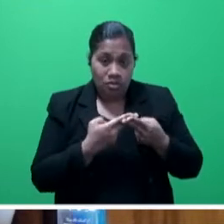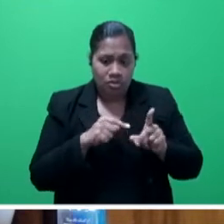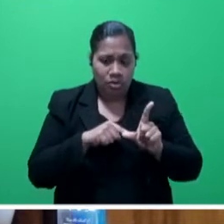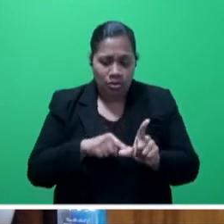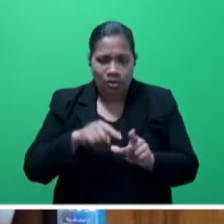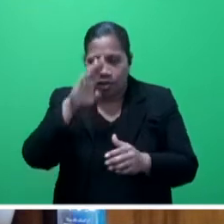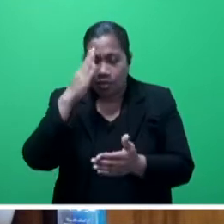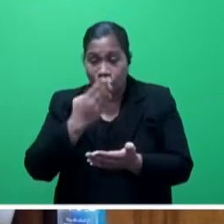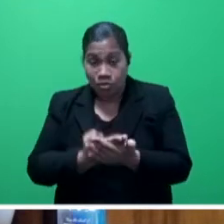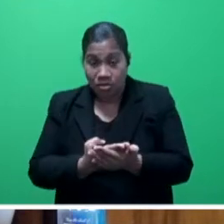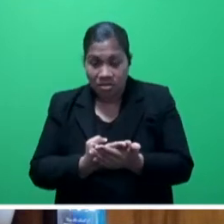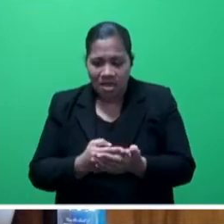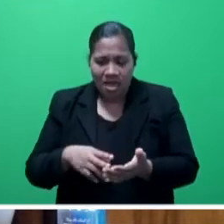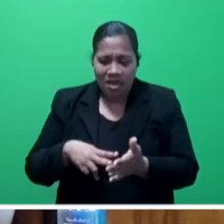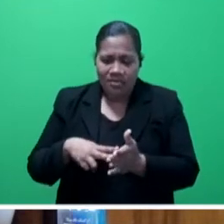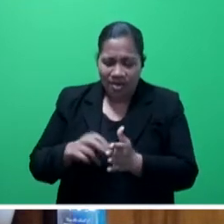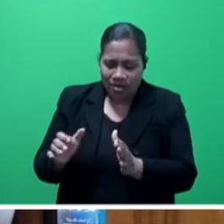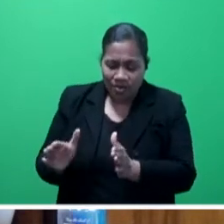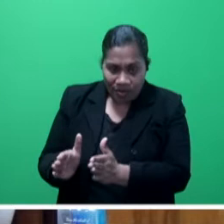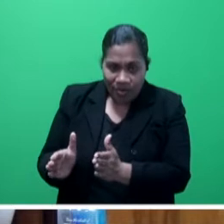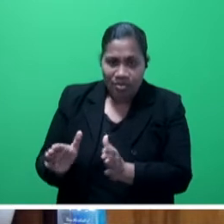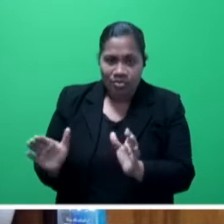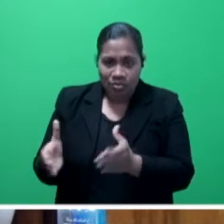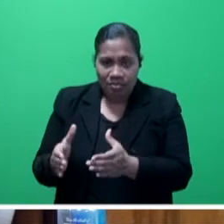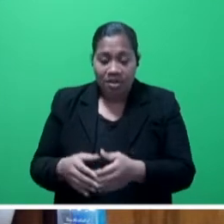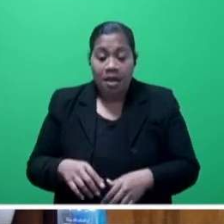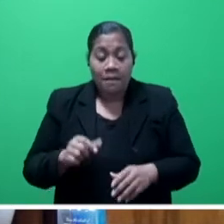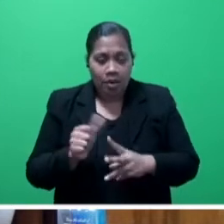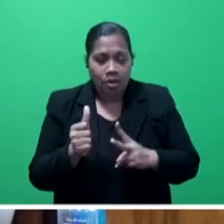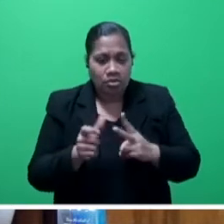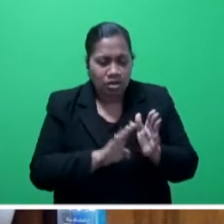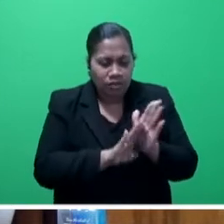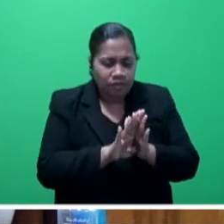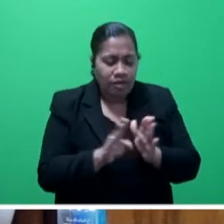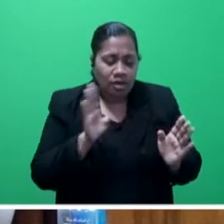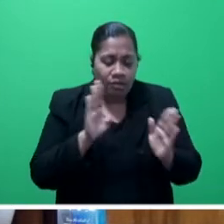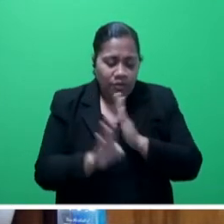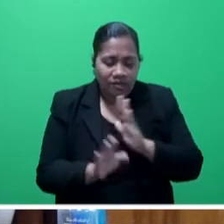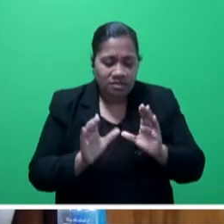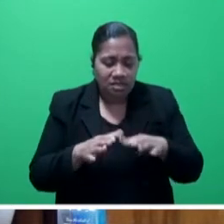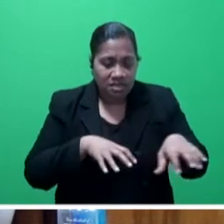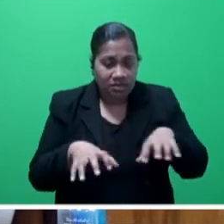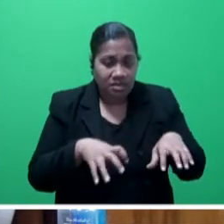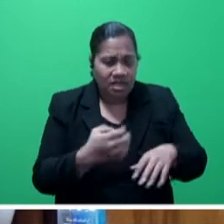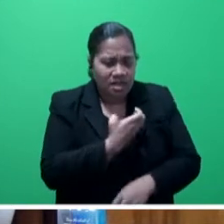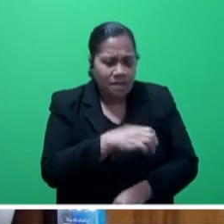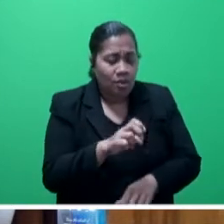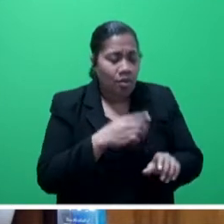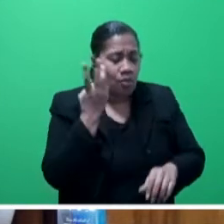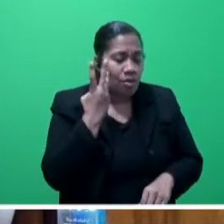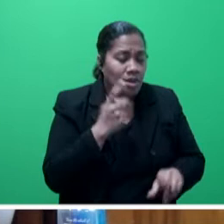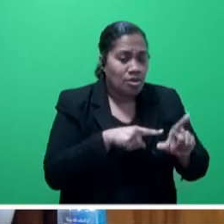students, the vulnerable, but will also stimulate private sector activity, empower women and youth, and create green